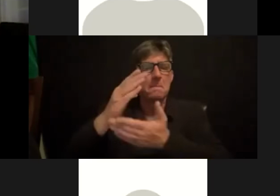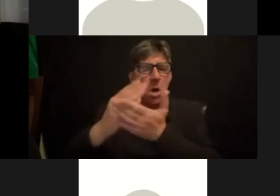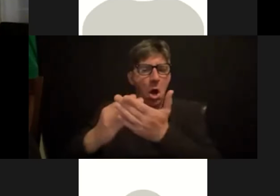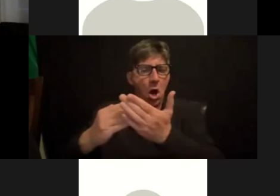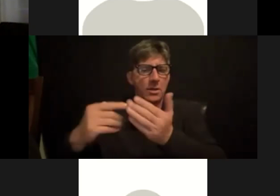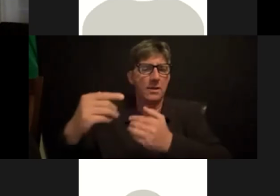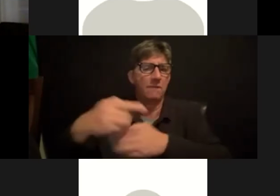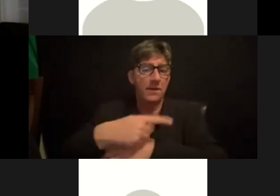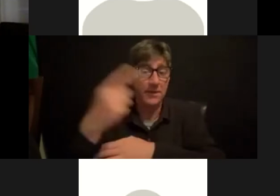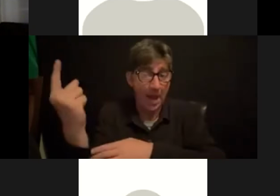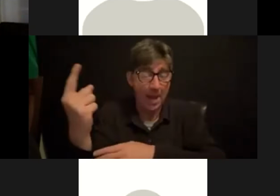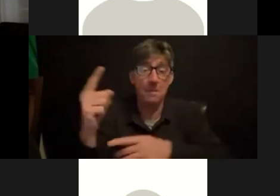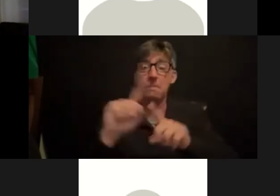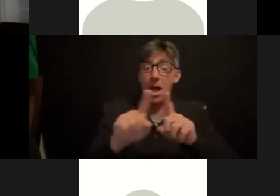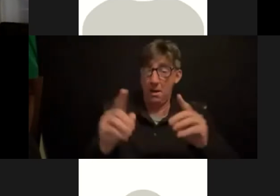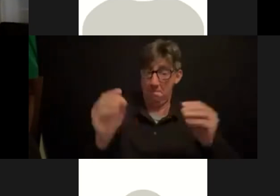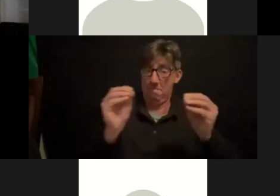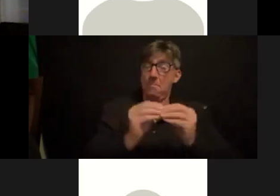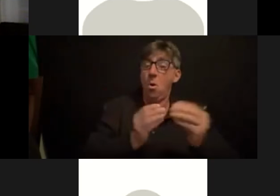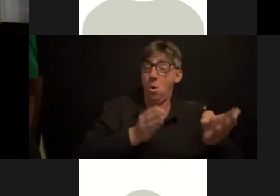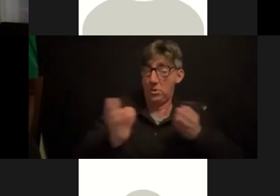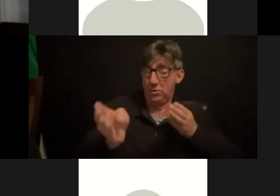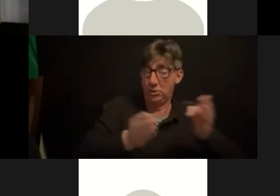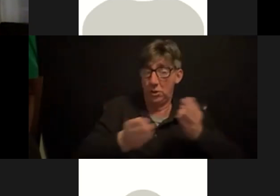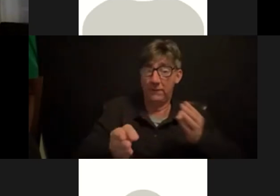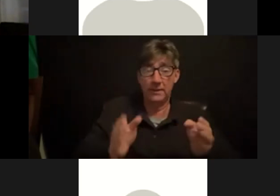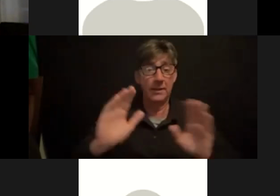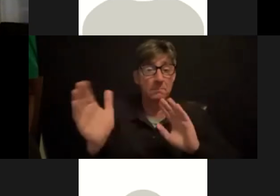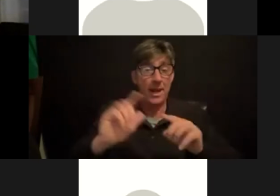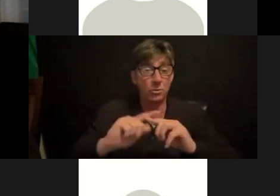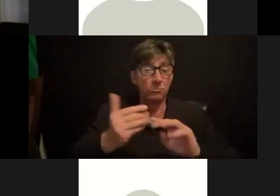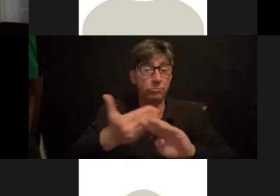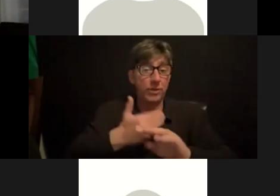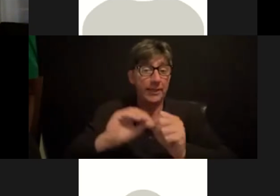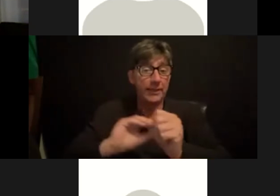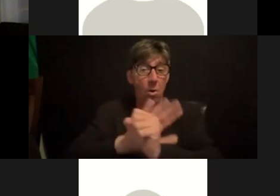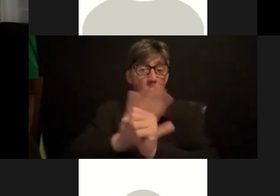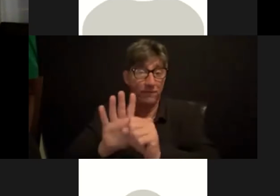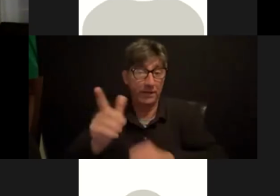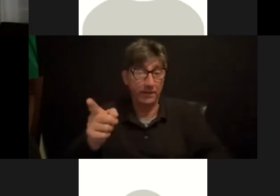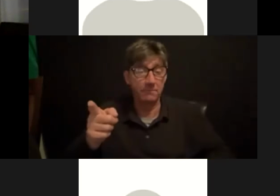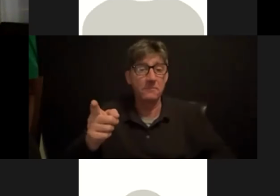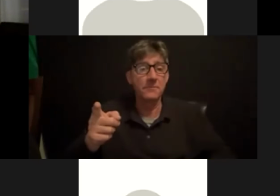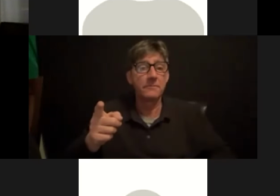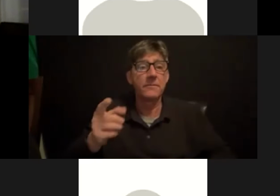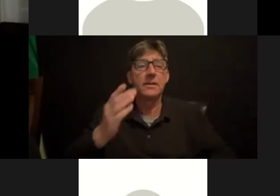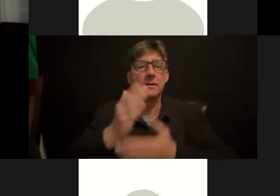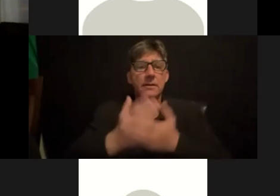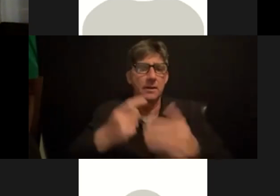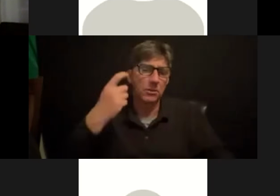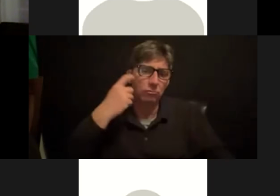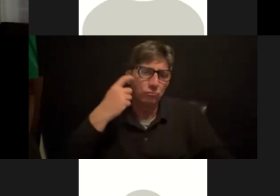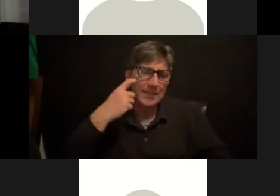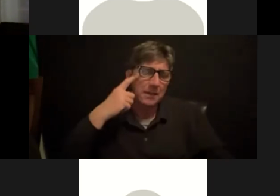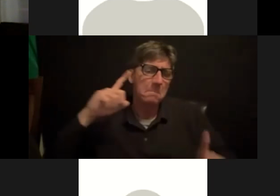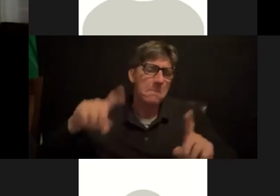more service than there was pre-COVID on the 112. There are some recent pilot trips that will be